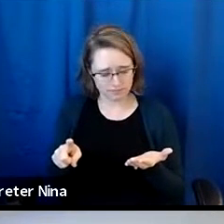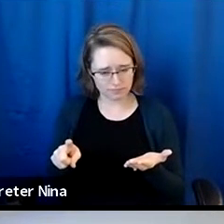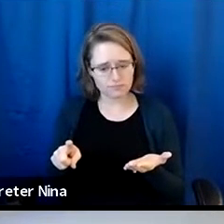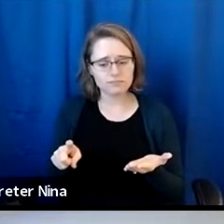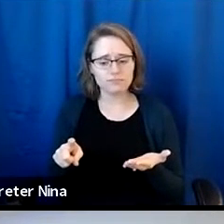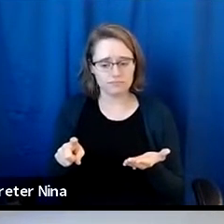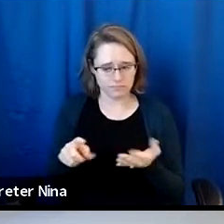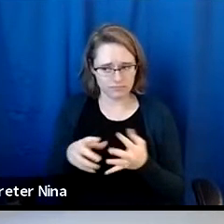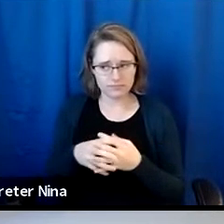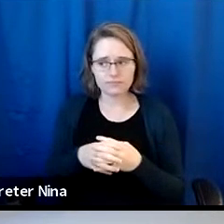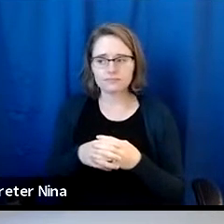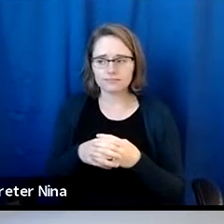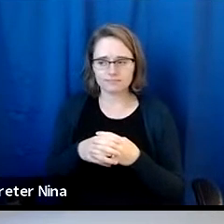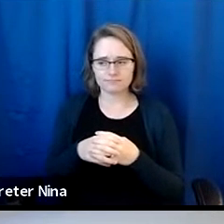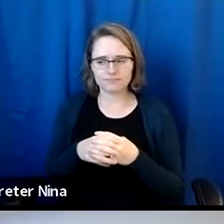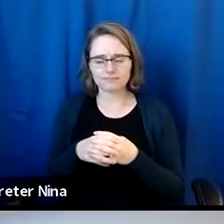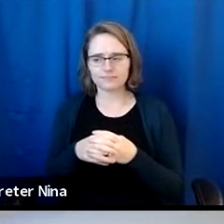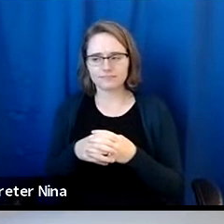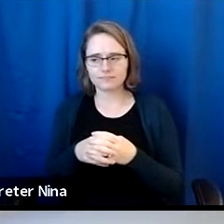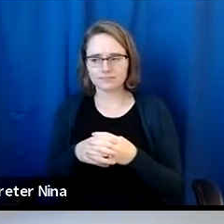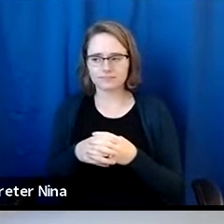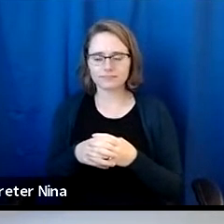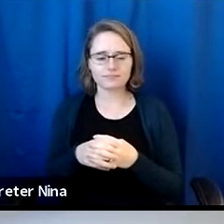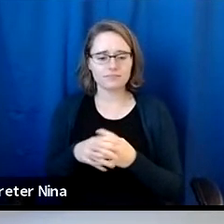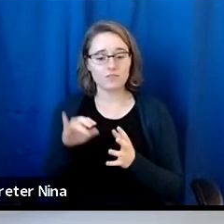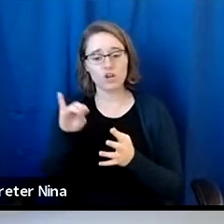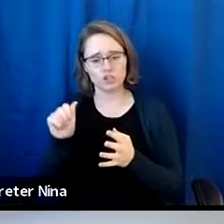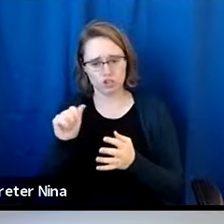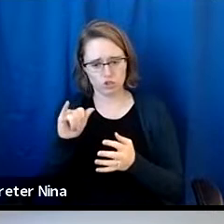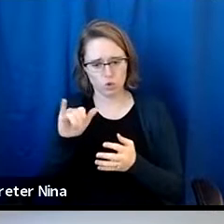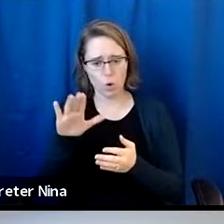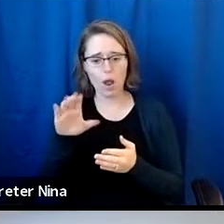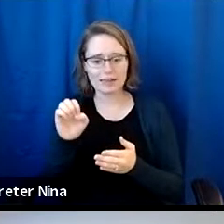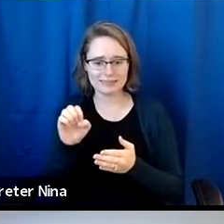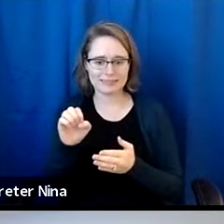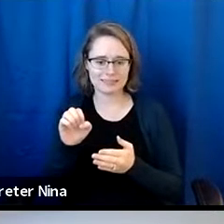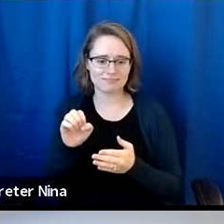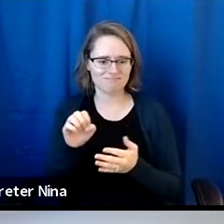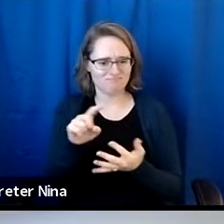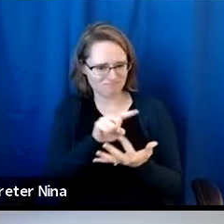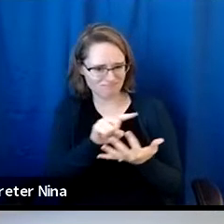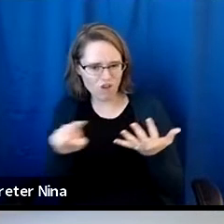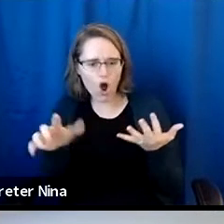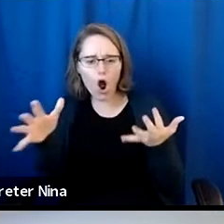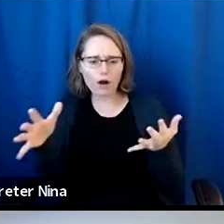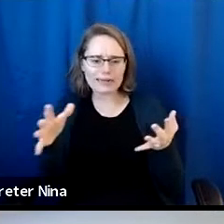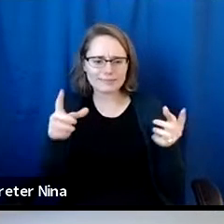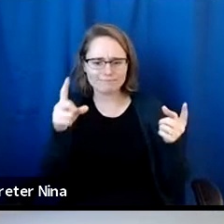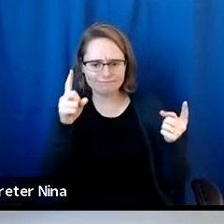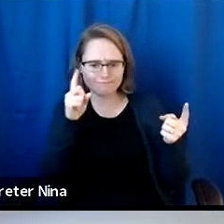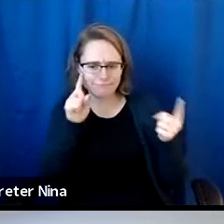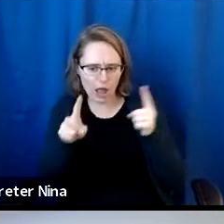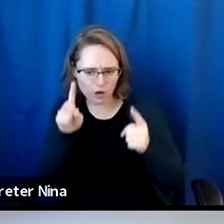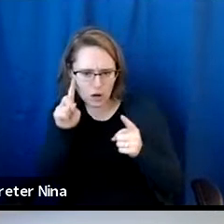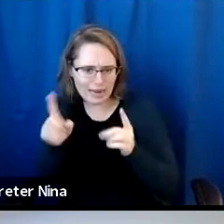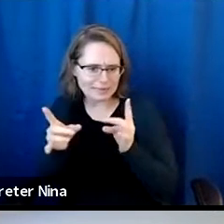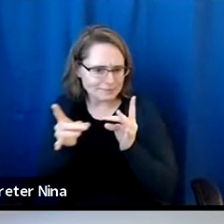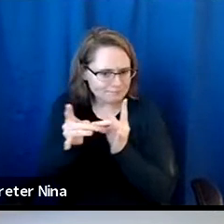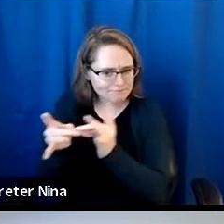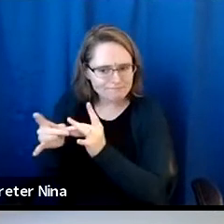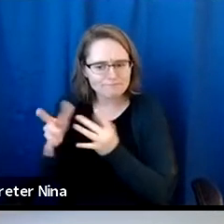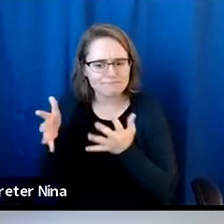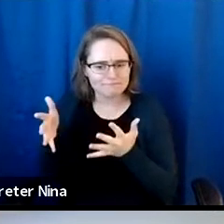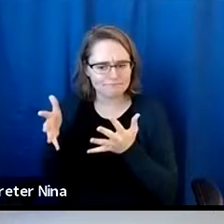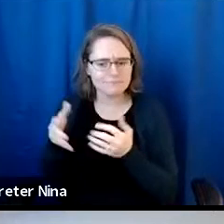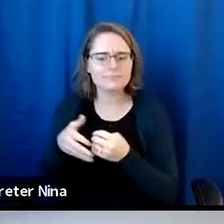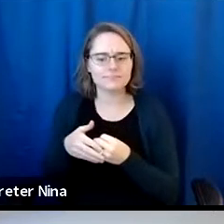that is, and Joyce, actually you all kind of agreed, talked a lot about this a lot,